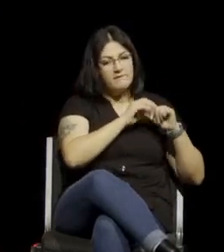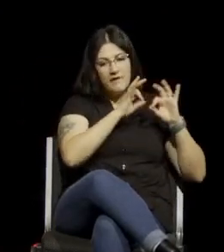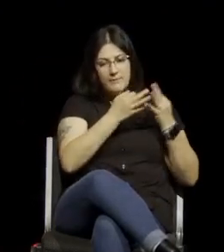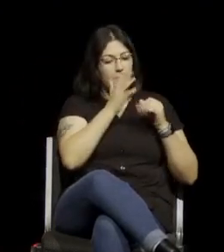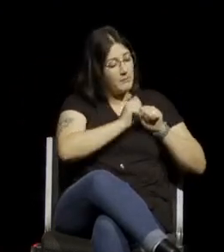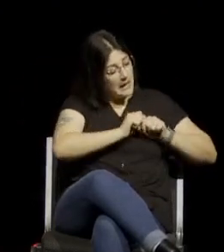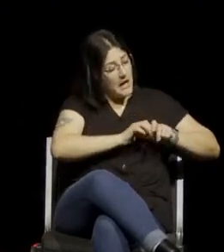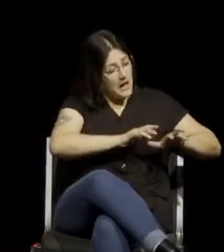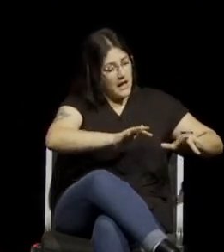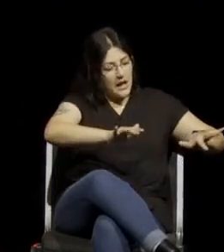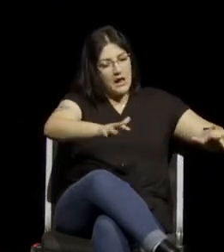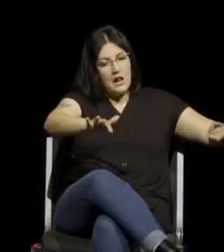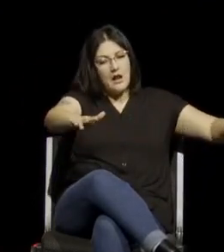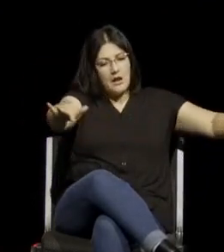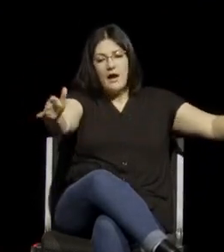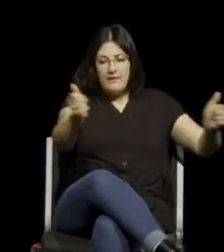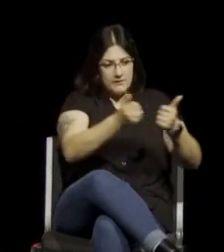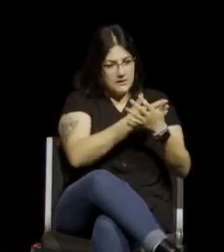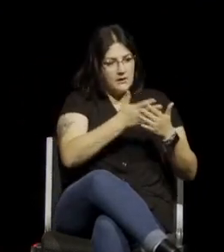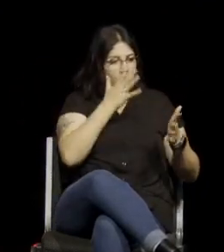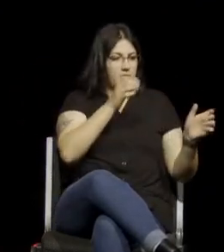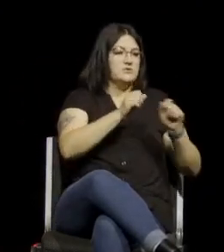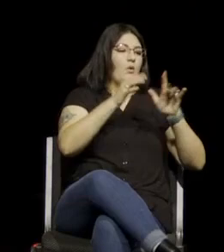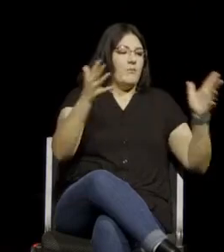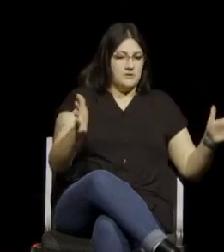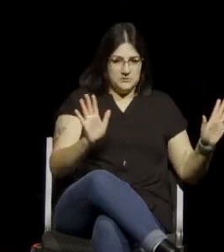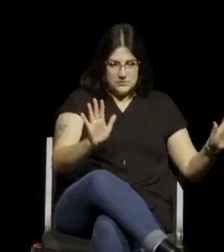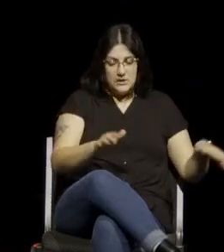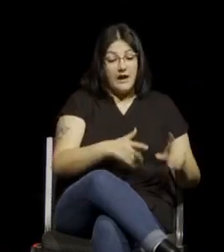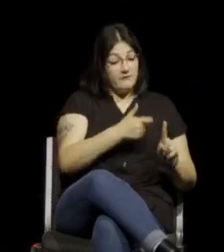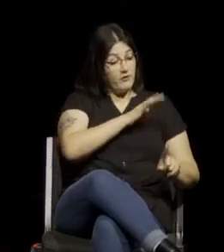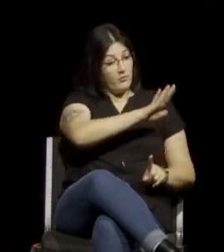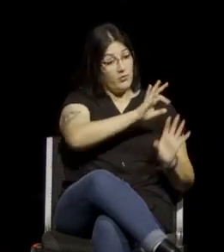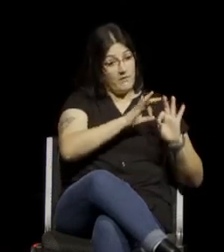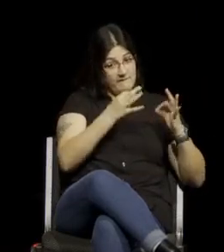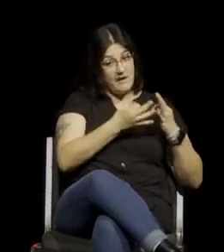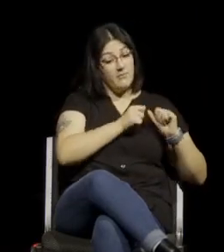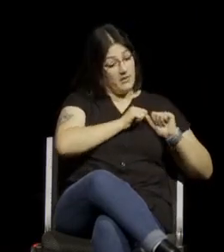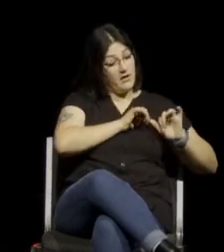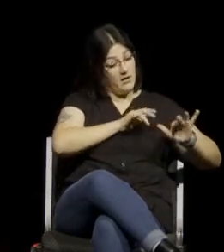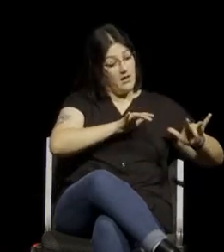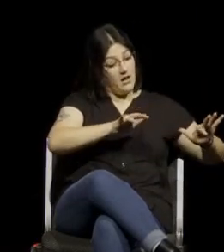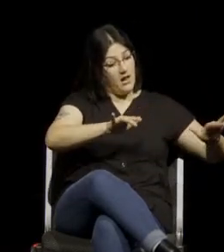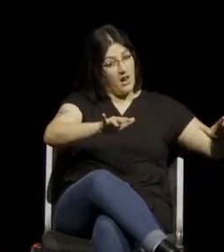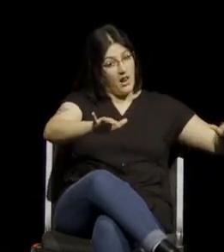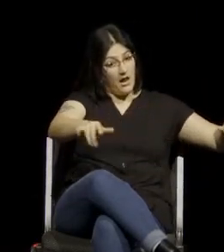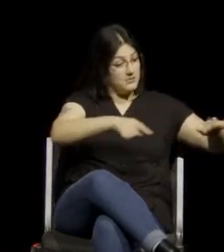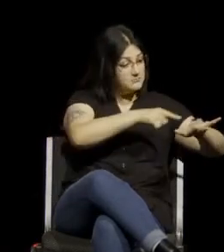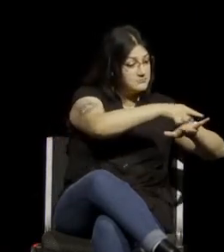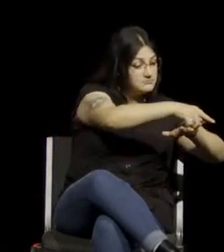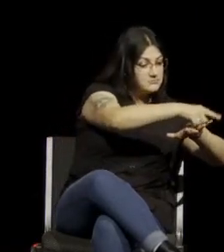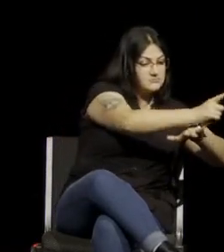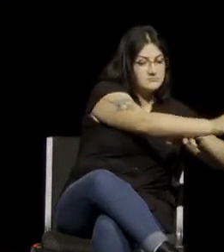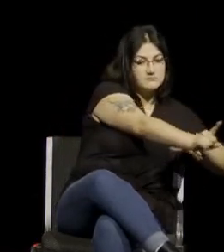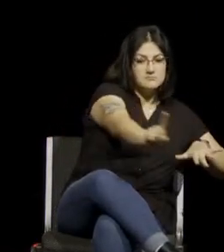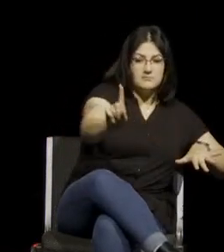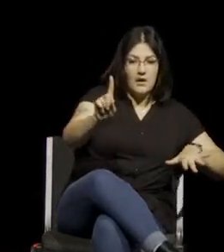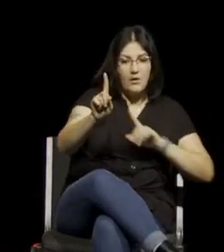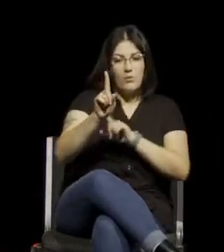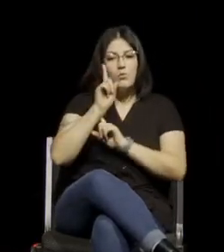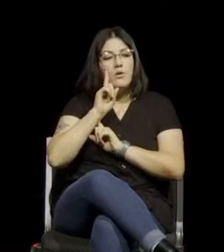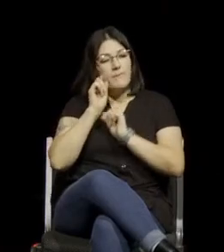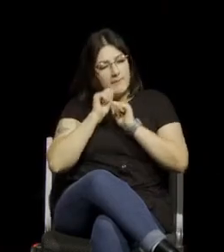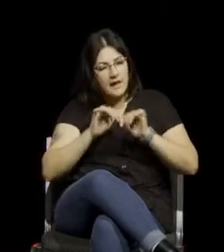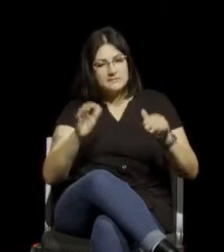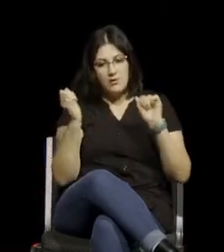as the stars in the sky and the sand on the shores, right? And out of your family line will come one who is going to be a blessing to all